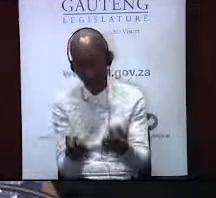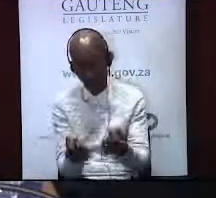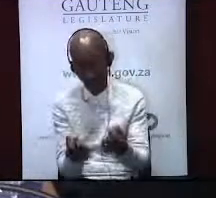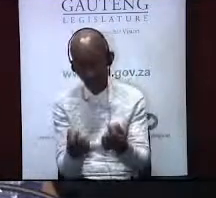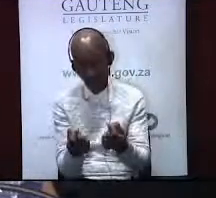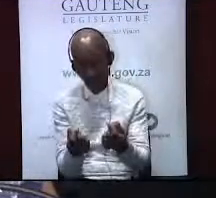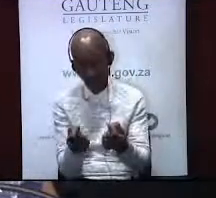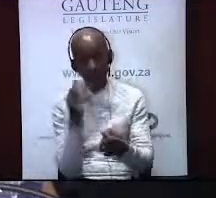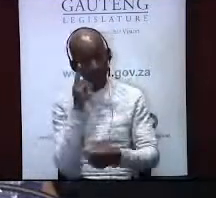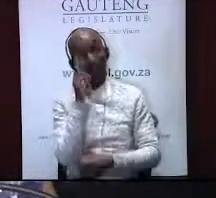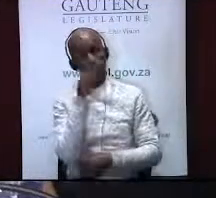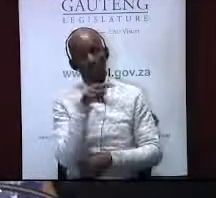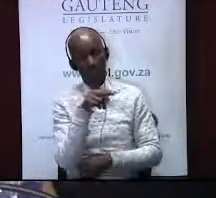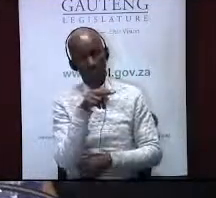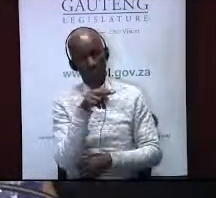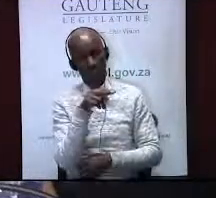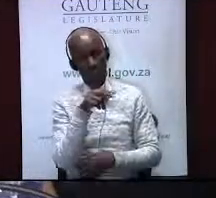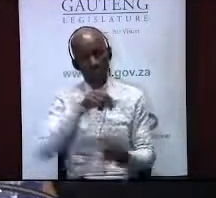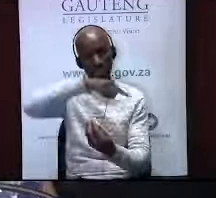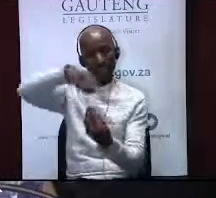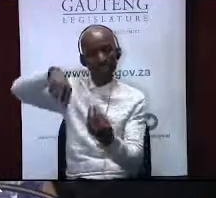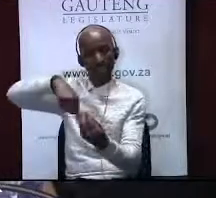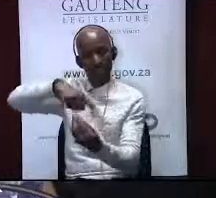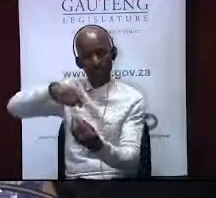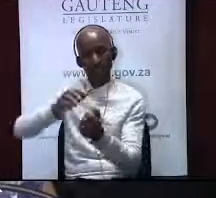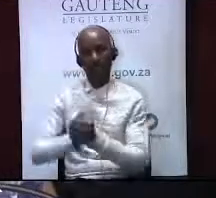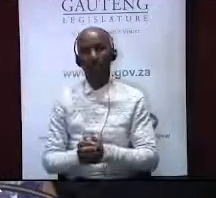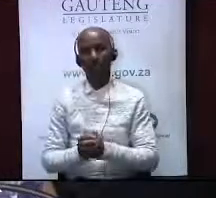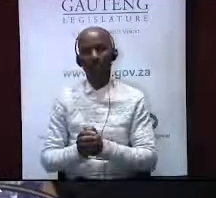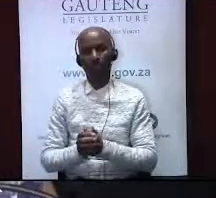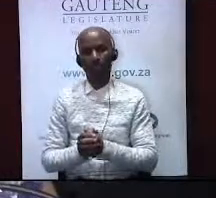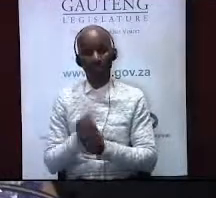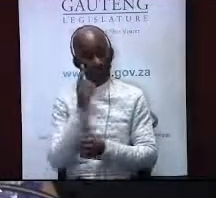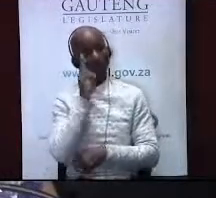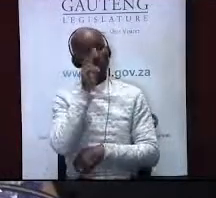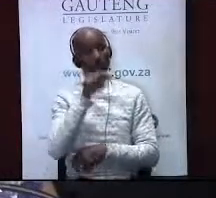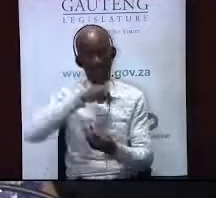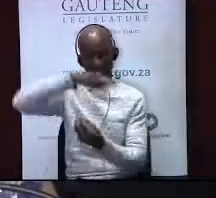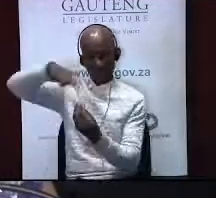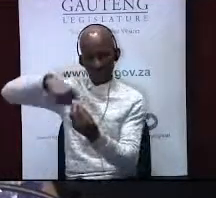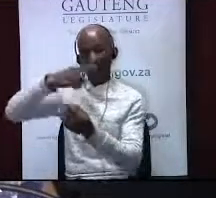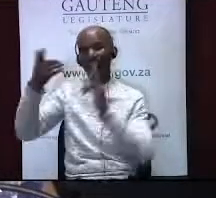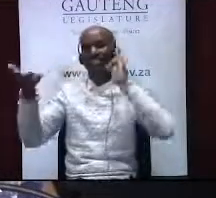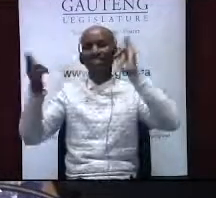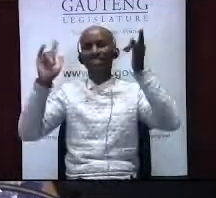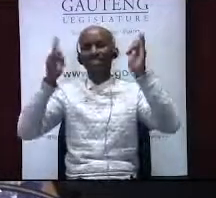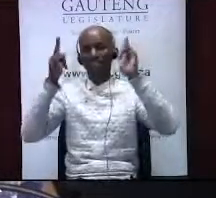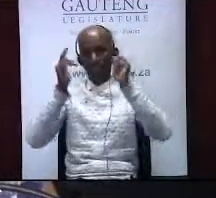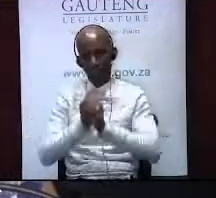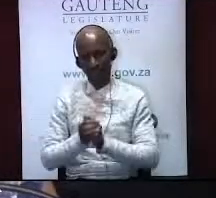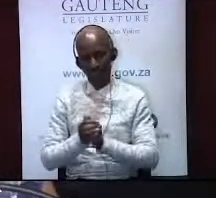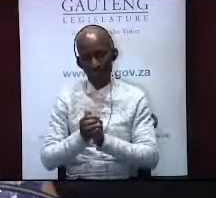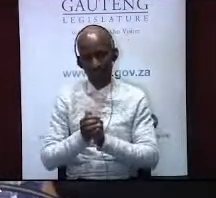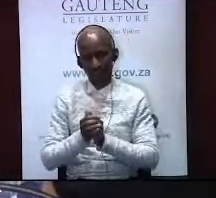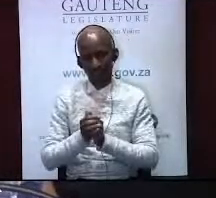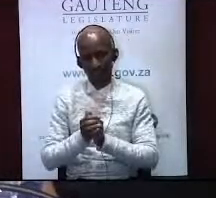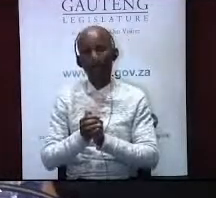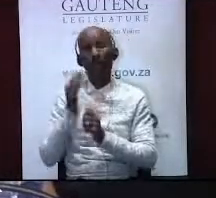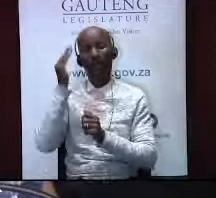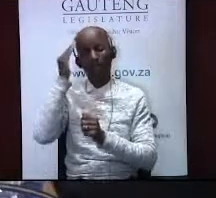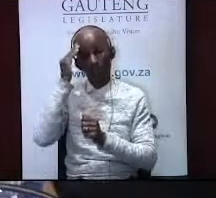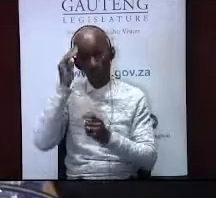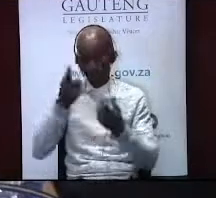enough? Are we watching around? Are we going around, watching around our cities? We know